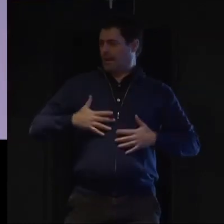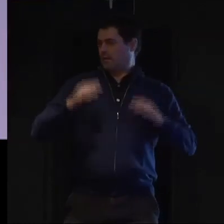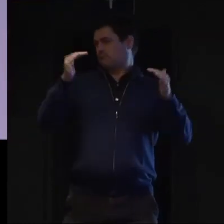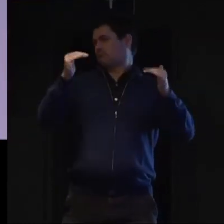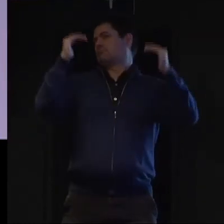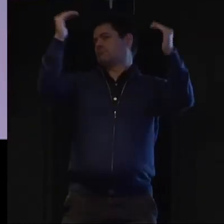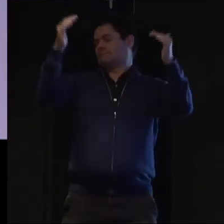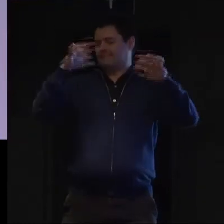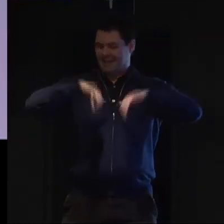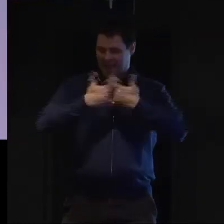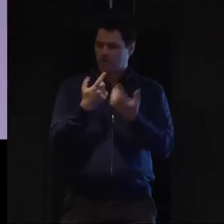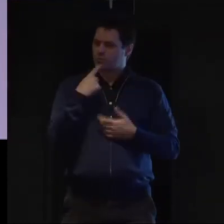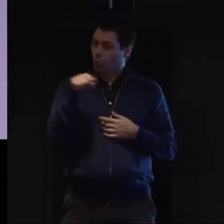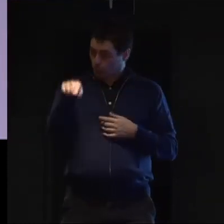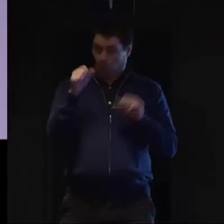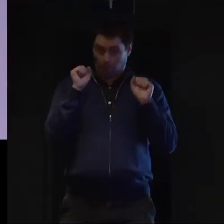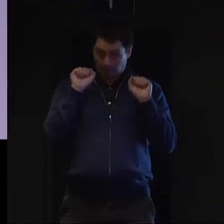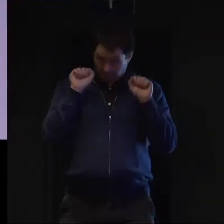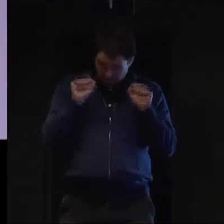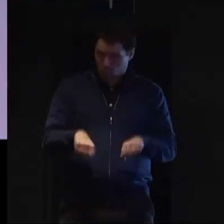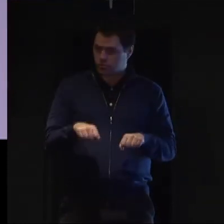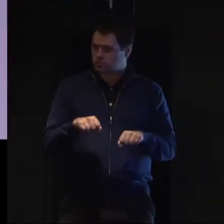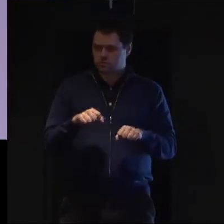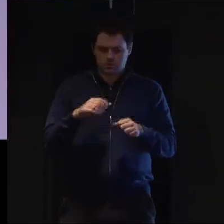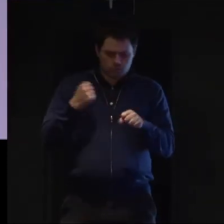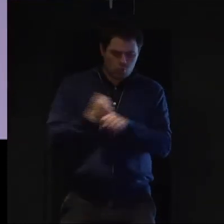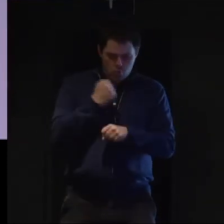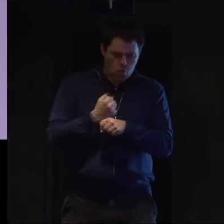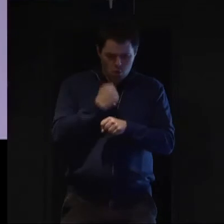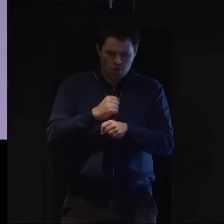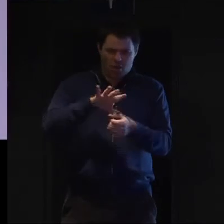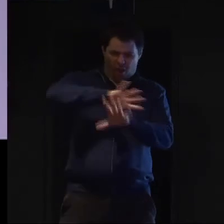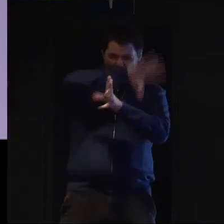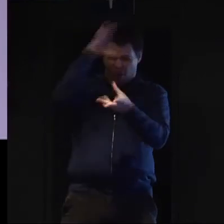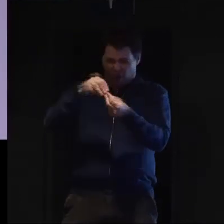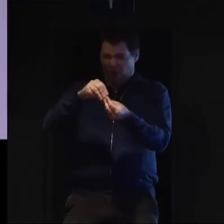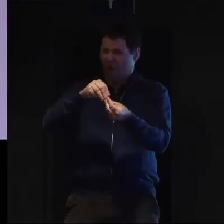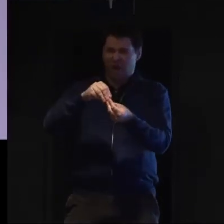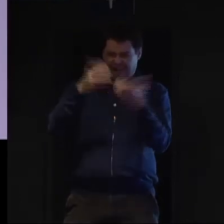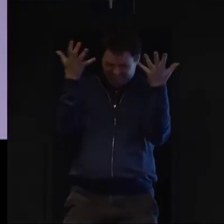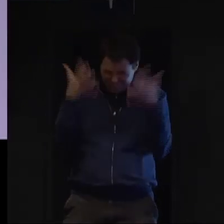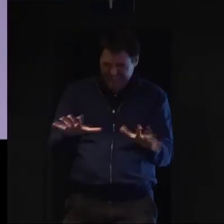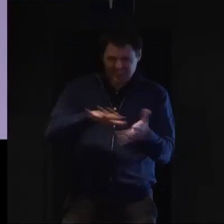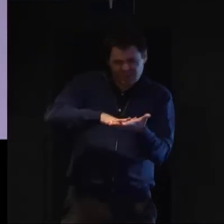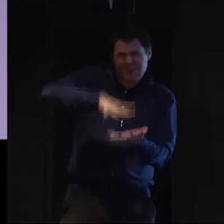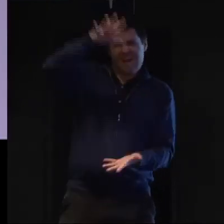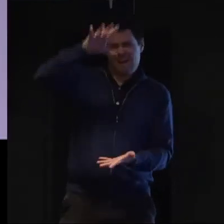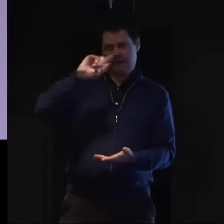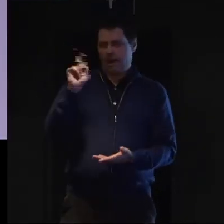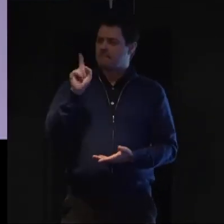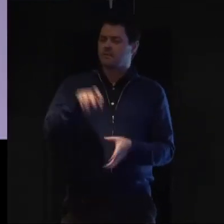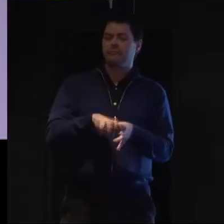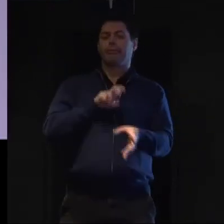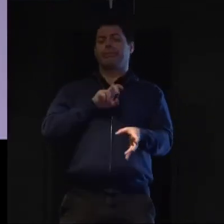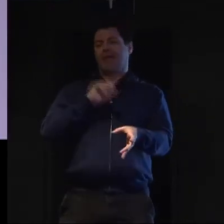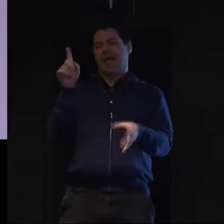are not required to complete the task, yet you are not free to withdraw from it." I think that's the message I'd